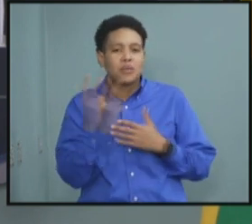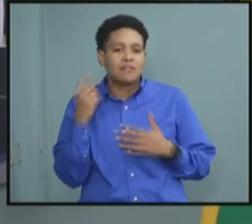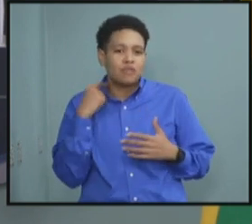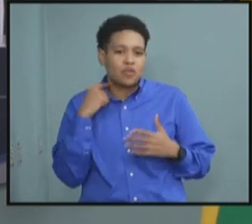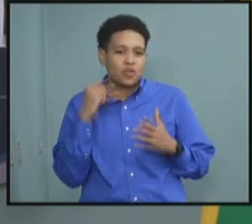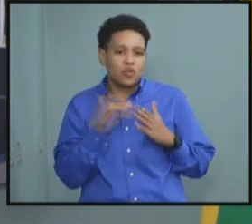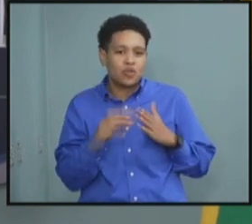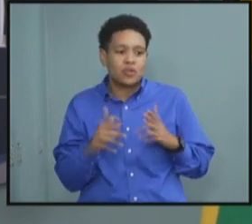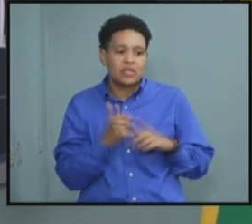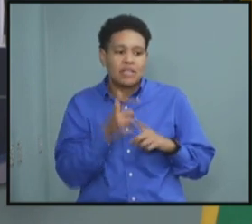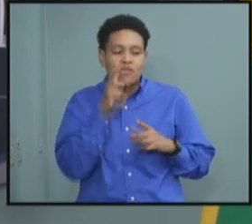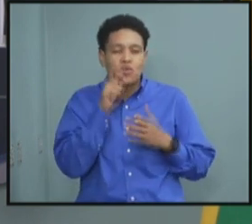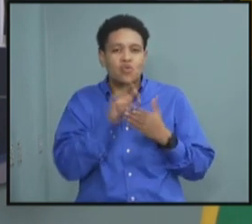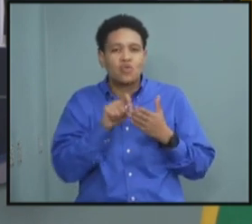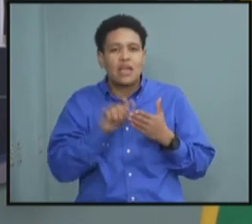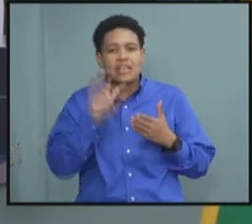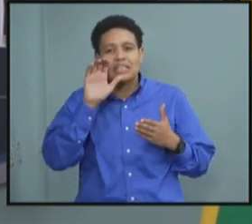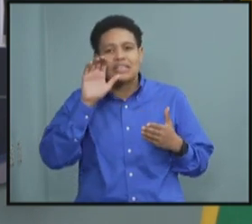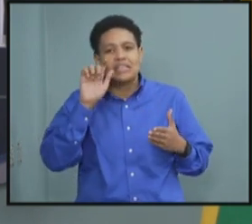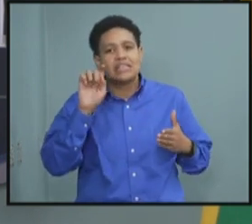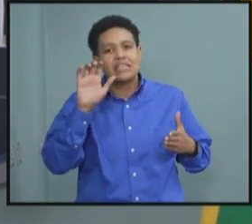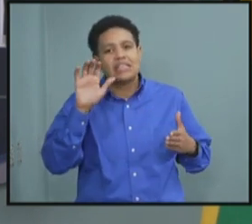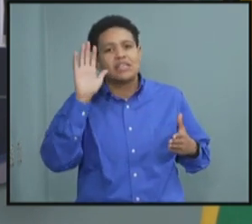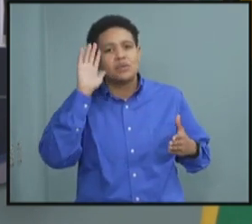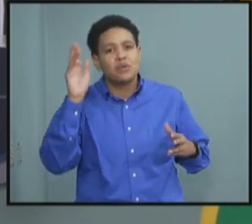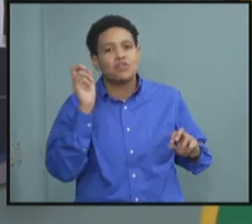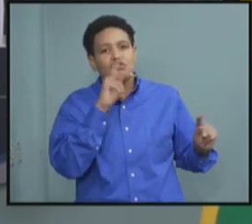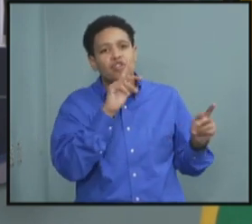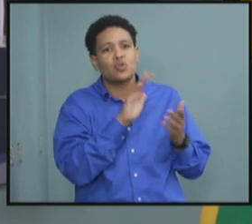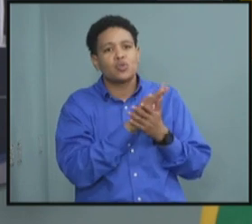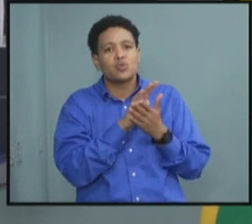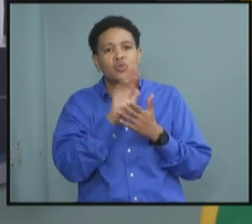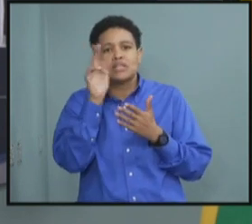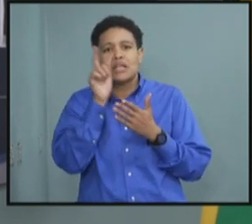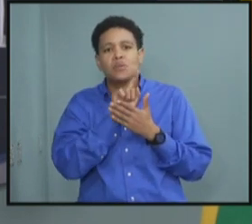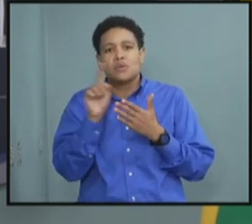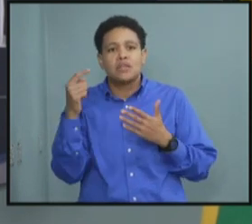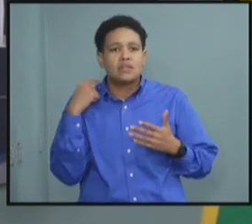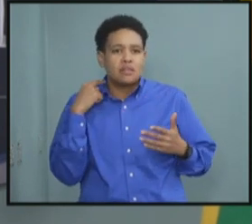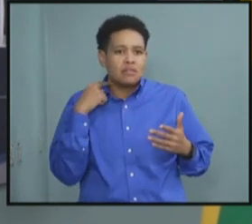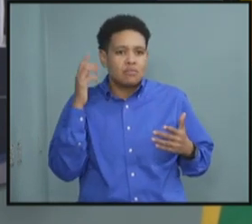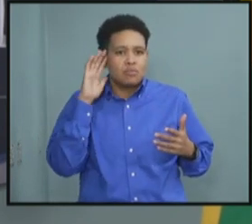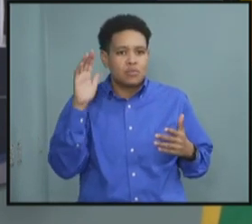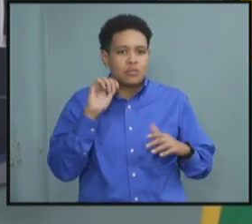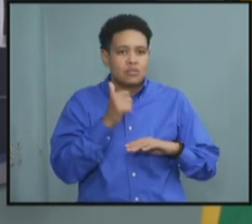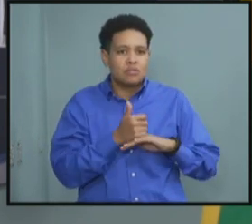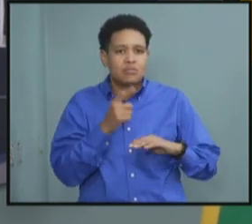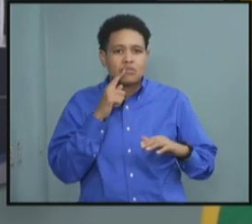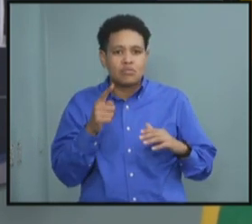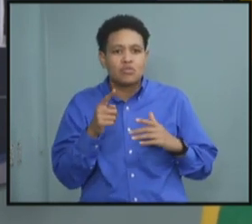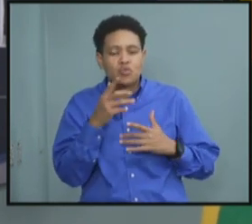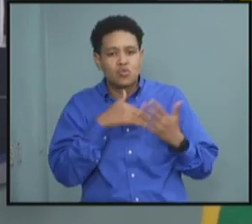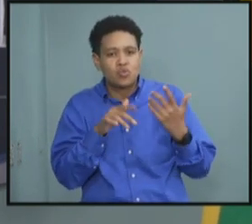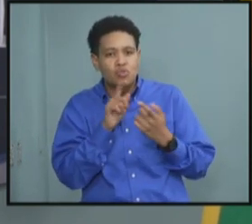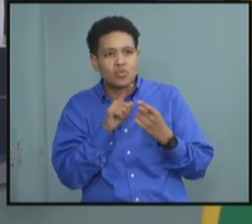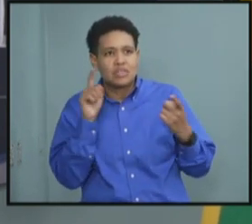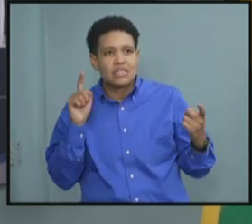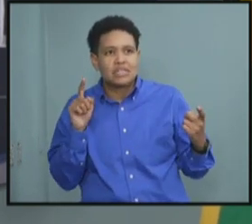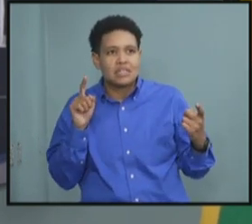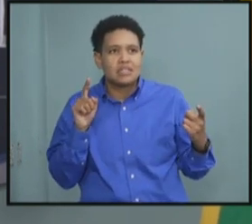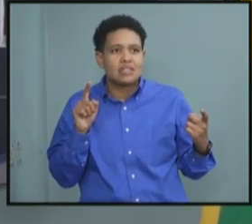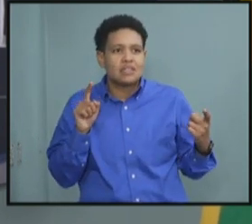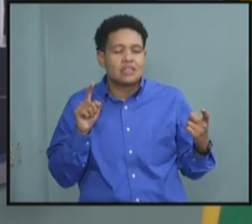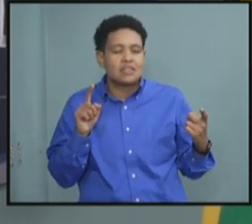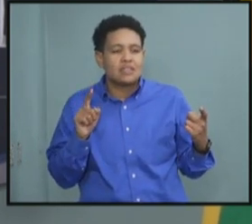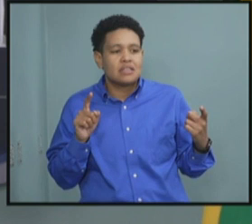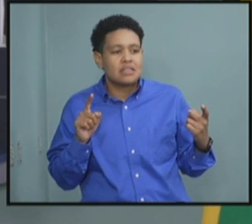are going to be writing CXC will be returning to school, and we will set up the distance, social